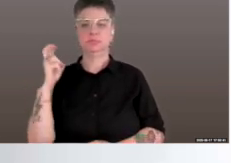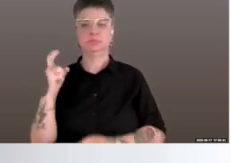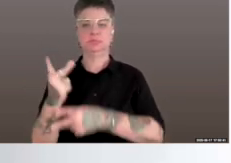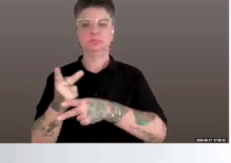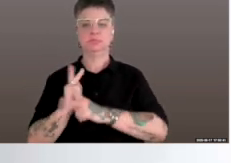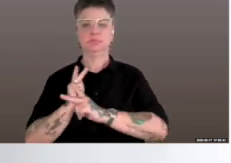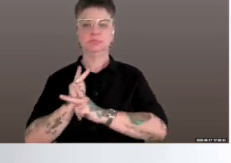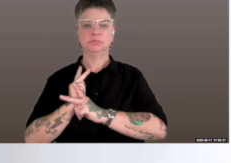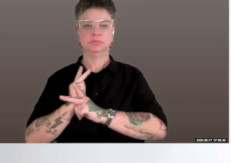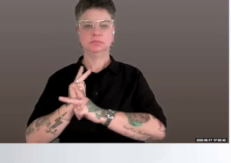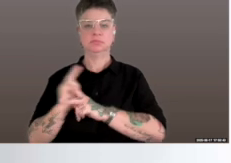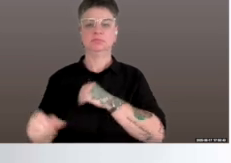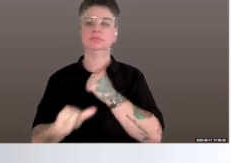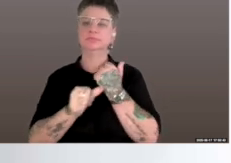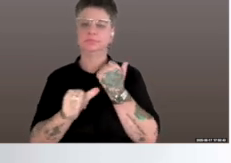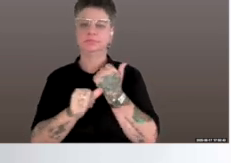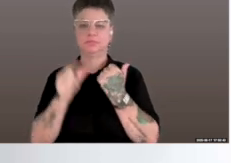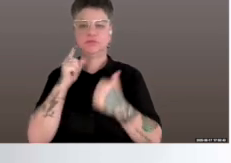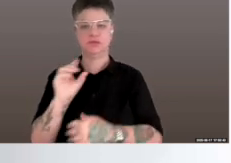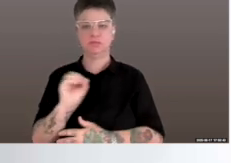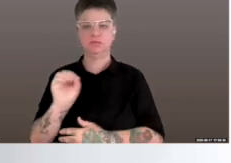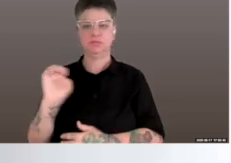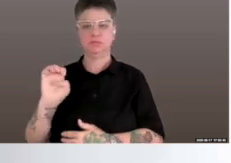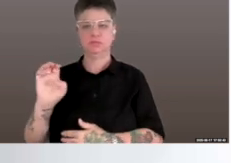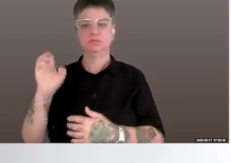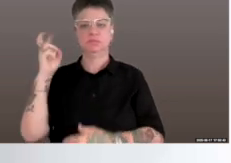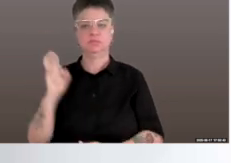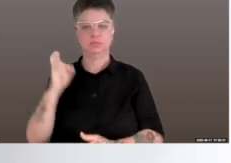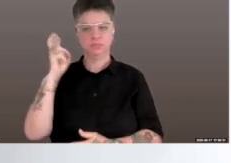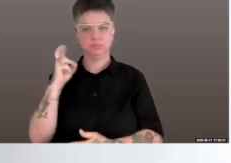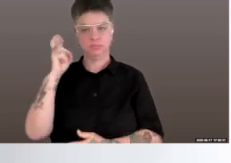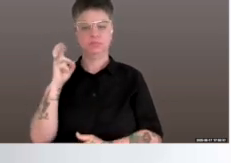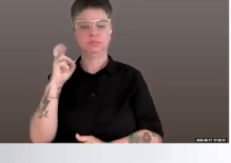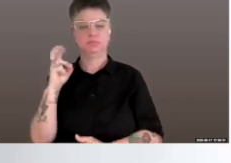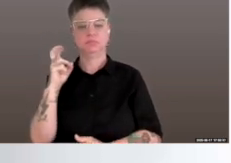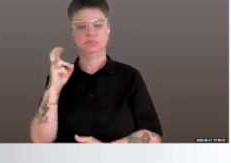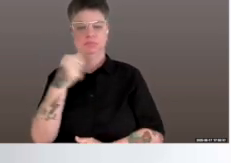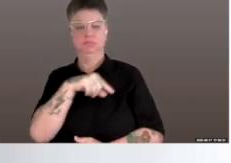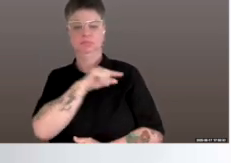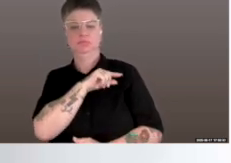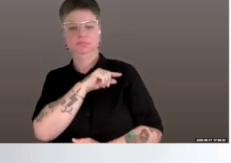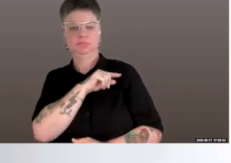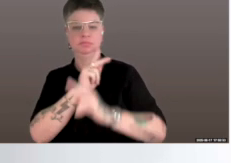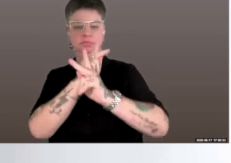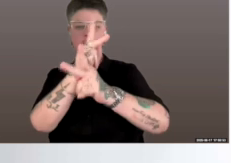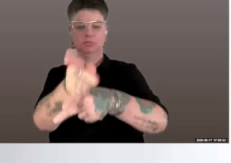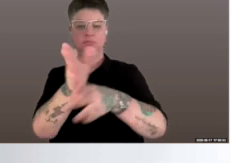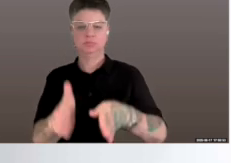the program, and staff is not recommending policy or funding changes in this year's funding plan.